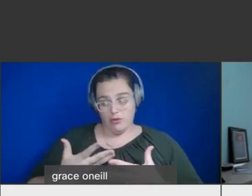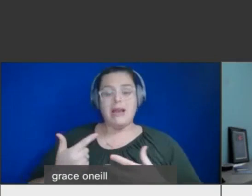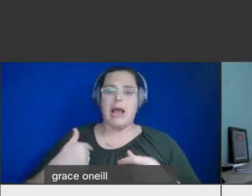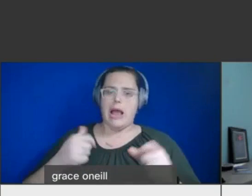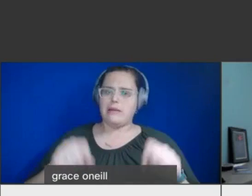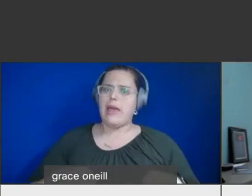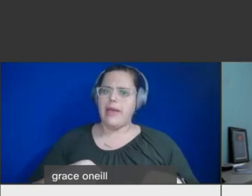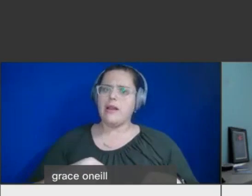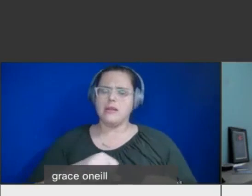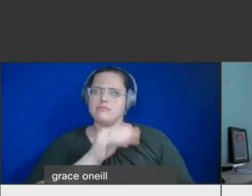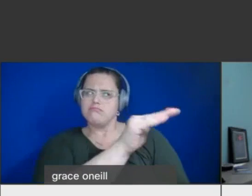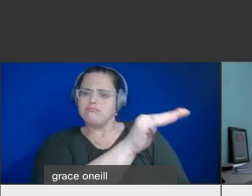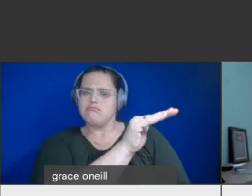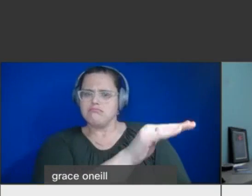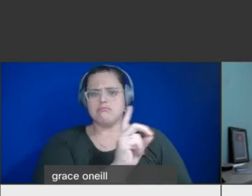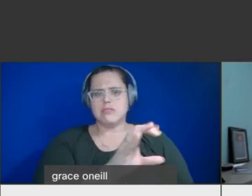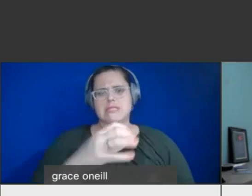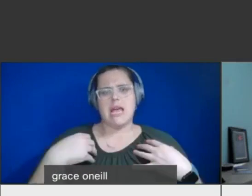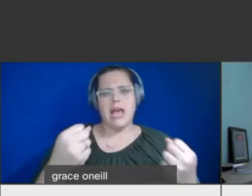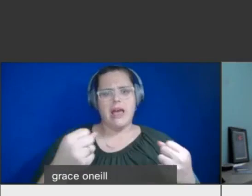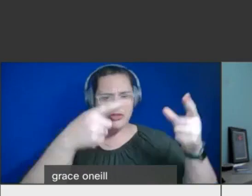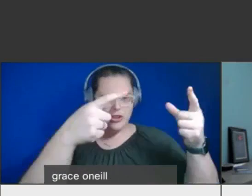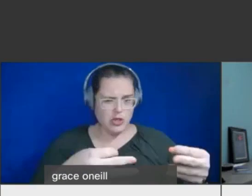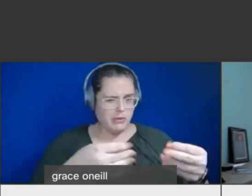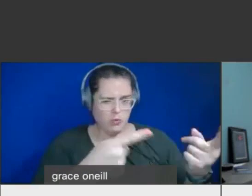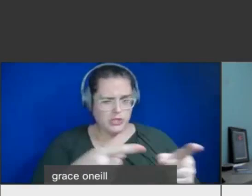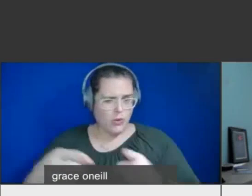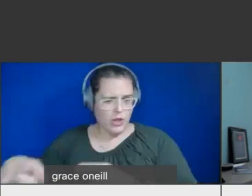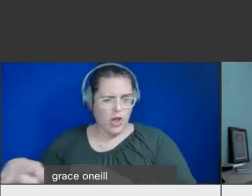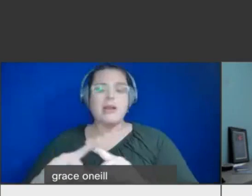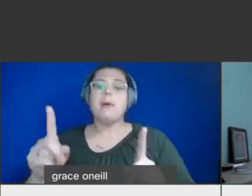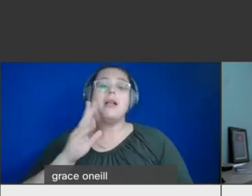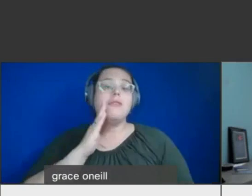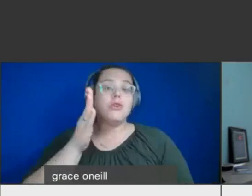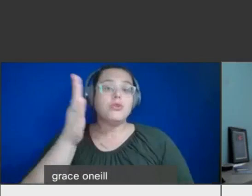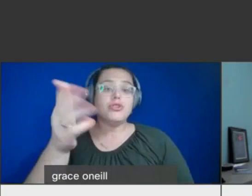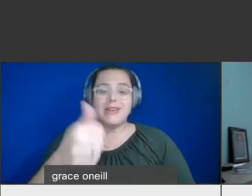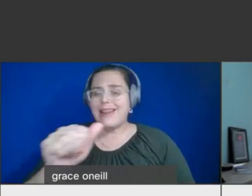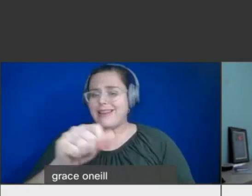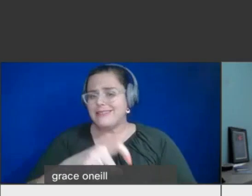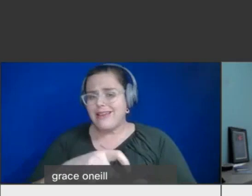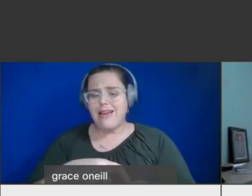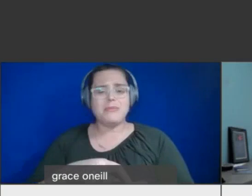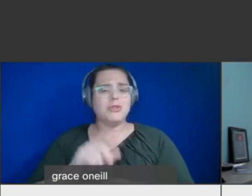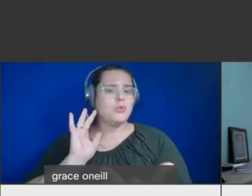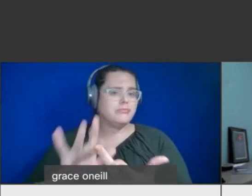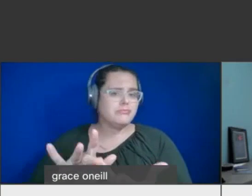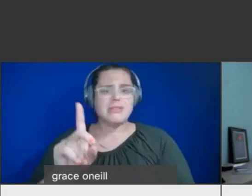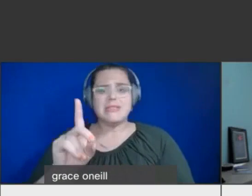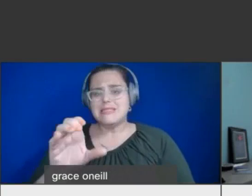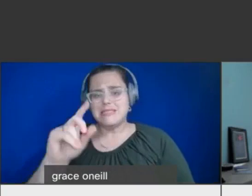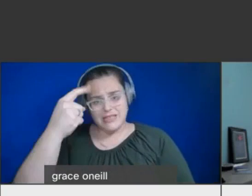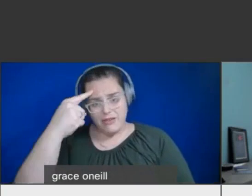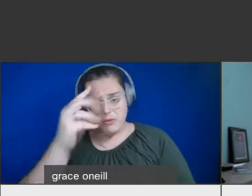out to them and see if I could determine what's going on. But in the future, whenever you reach out to a DC government site